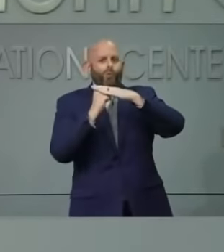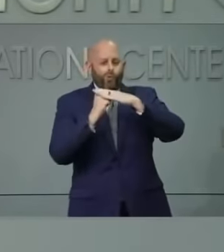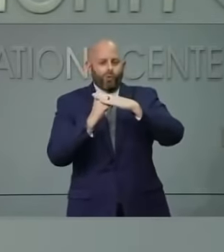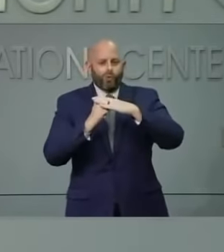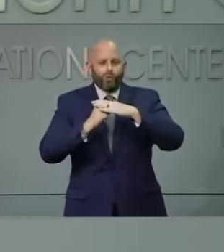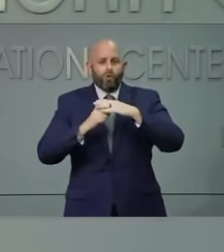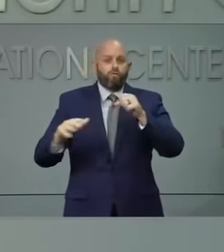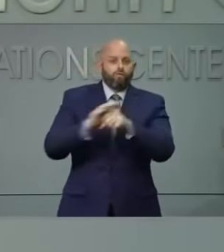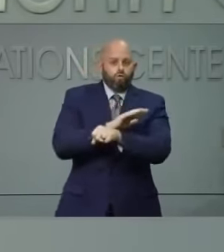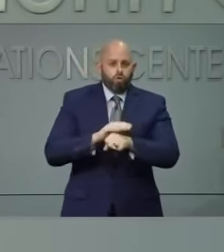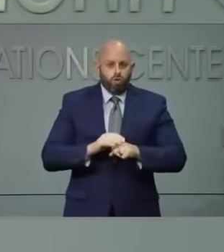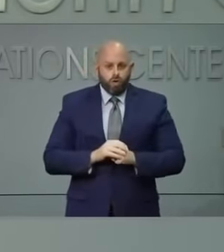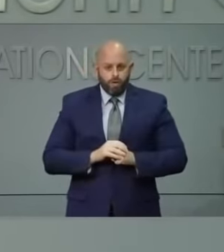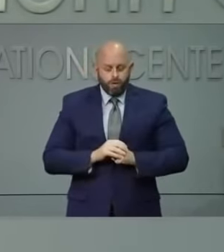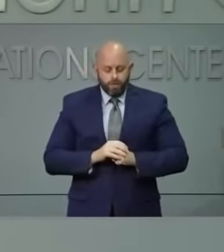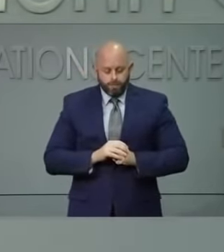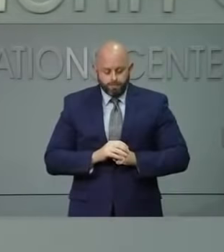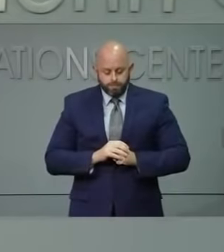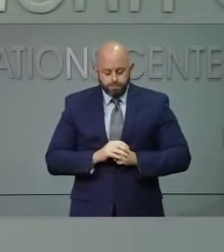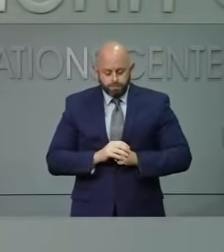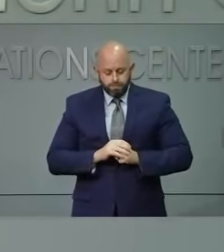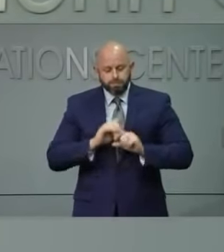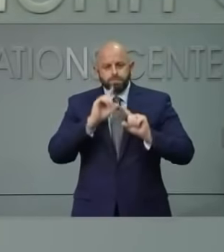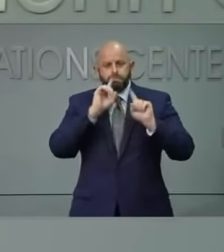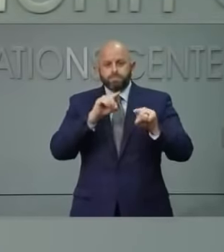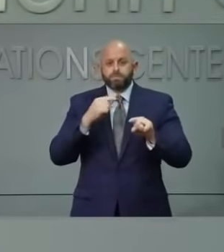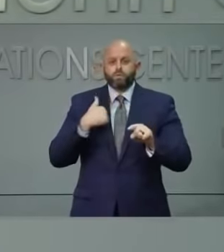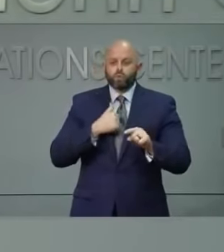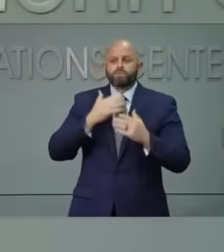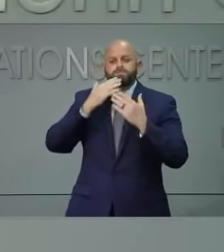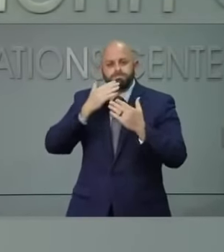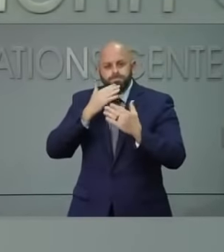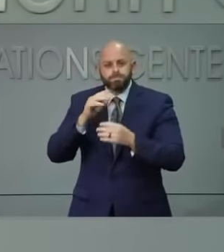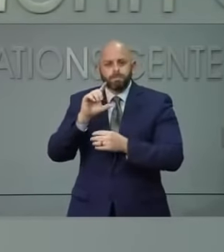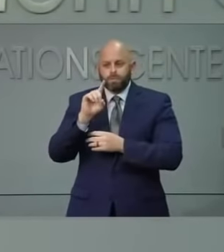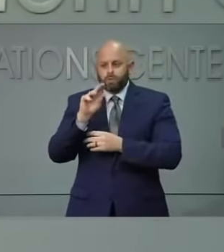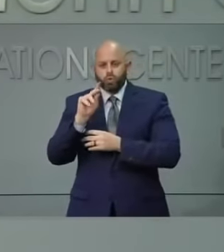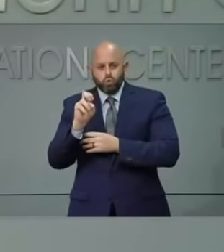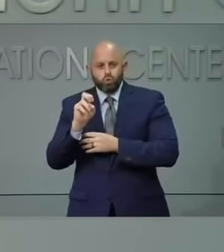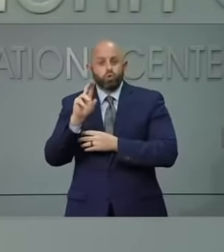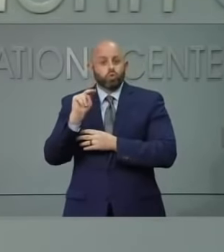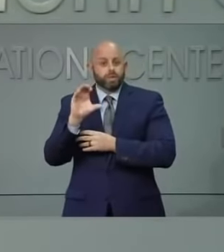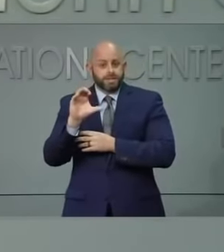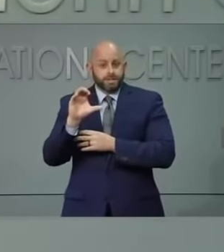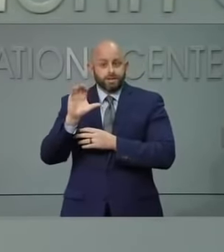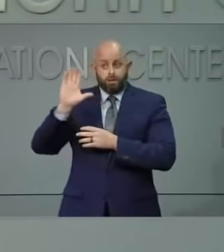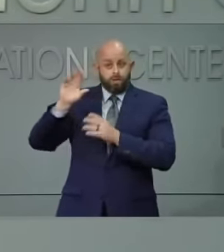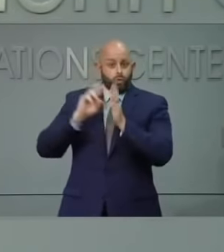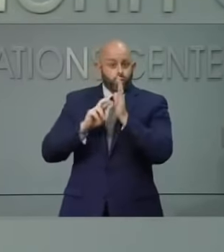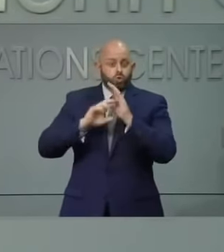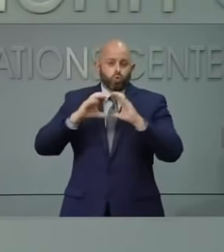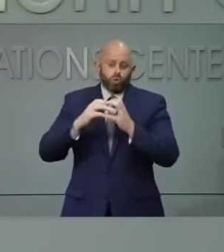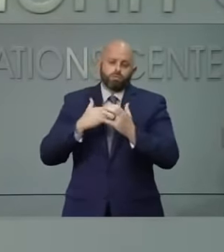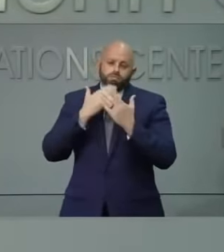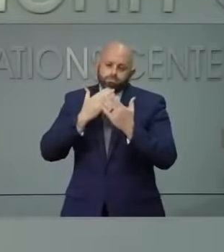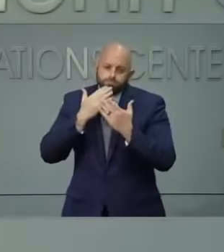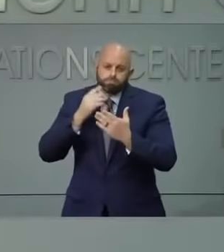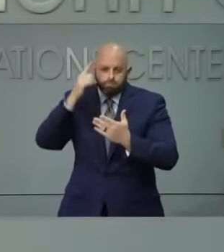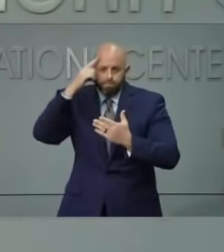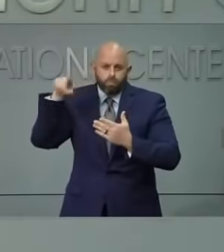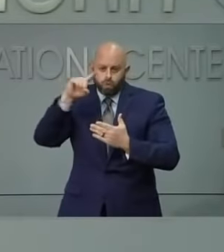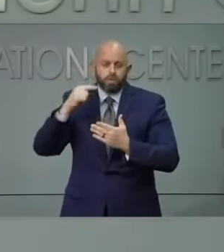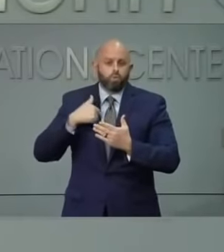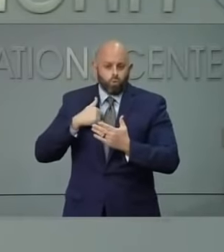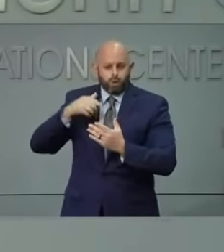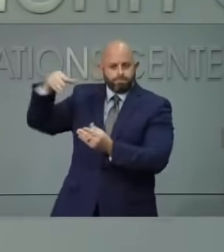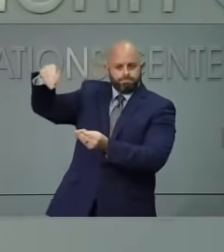and UNC, and we've been getting information from this group all along, very early in the pandemic and now lately.